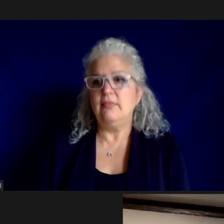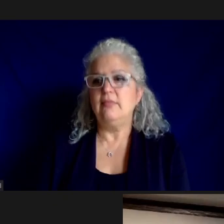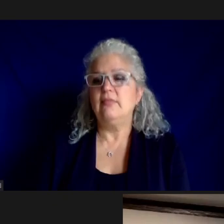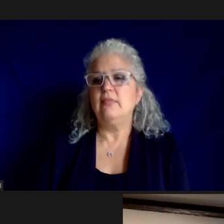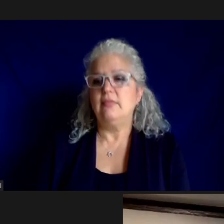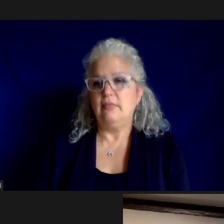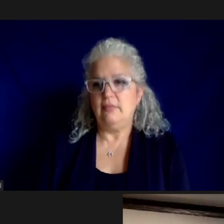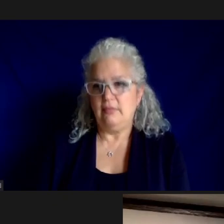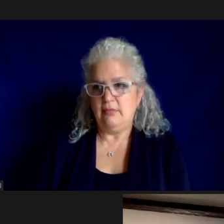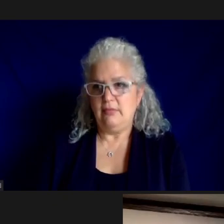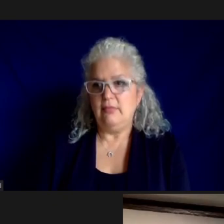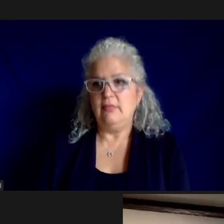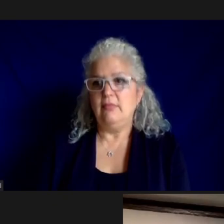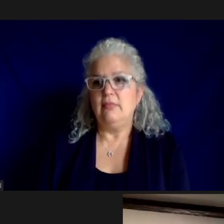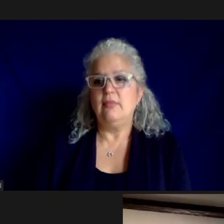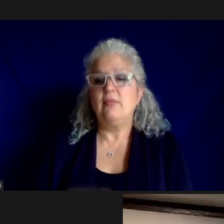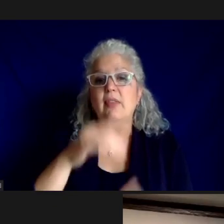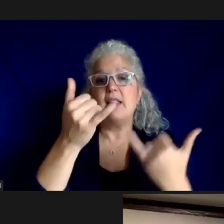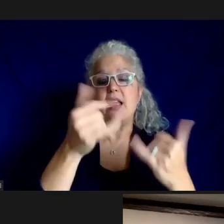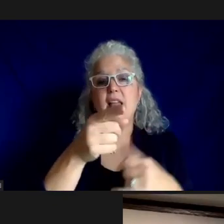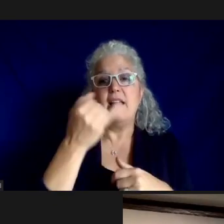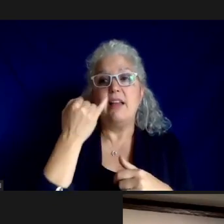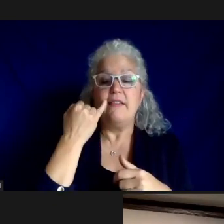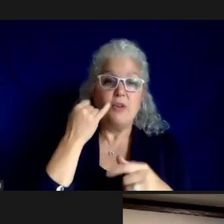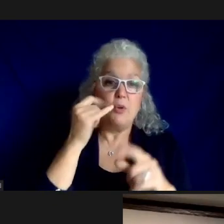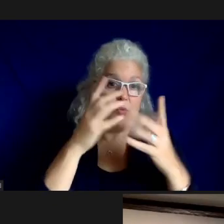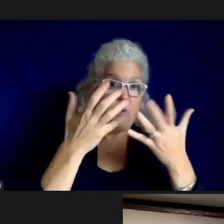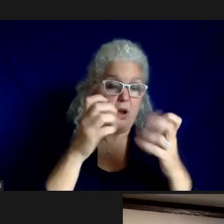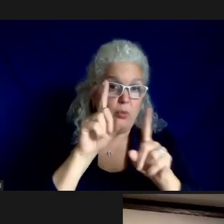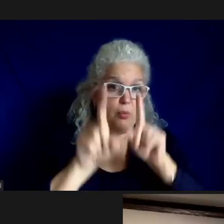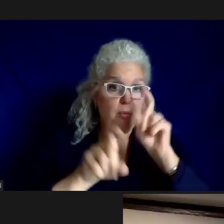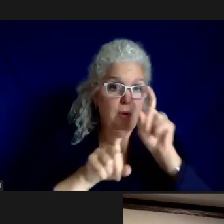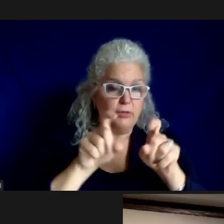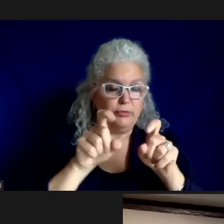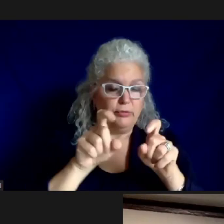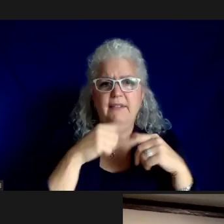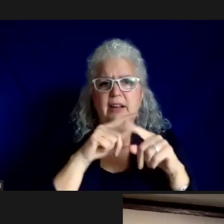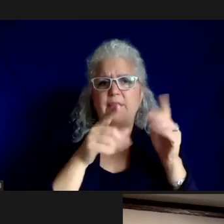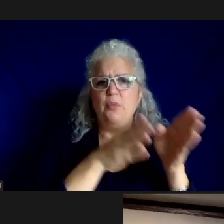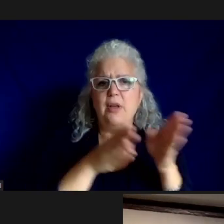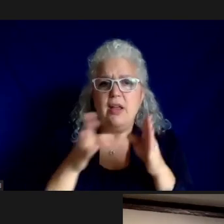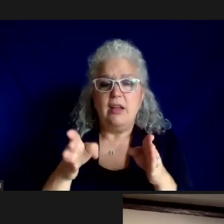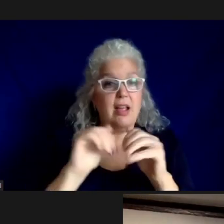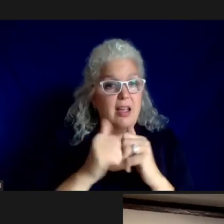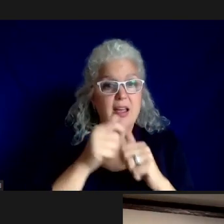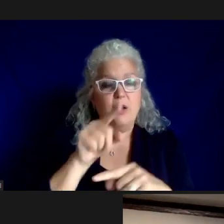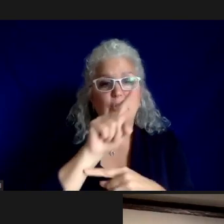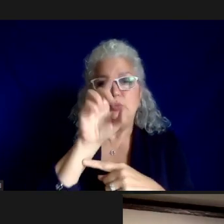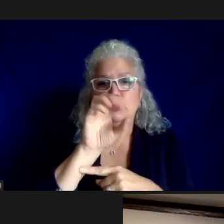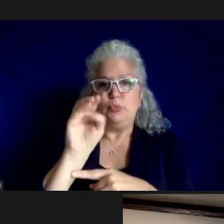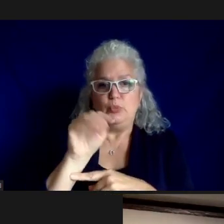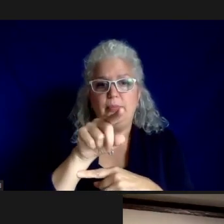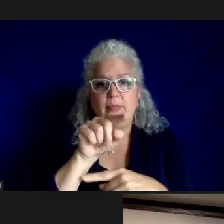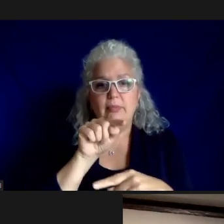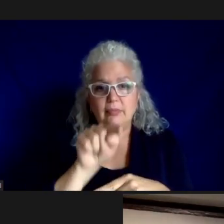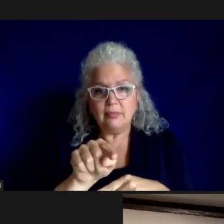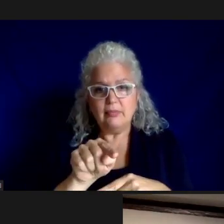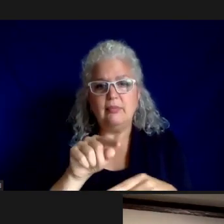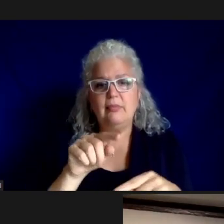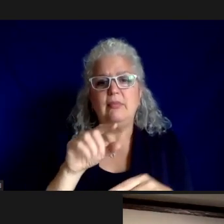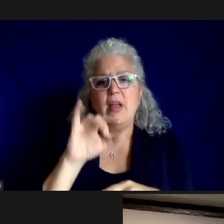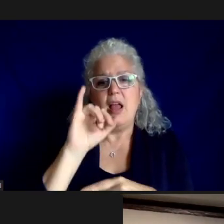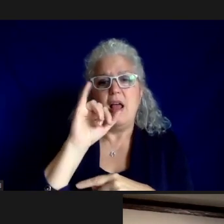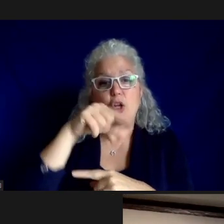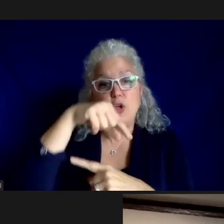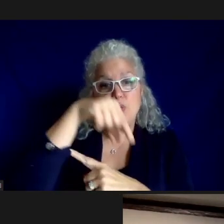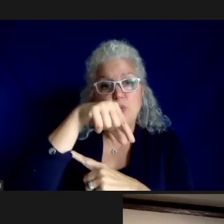your question and hit submit, and then we'll do our best to get through all the questions, time permitting. If you're watching us on Facebook Live, simply list your question in the